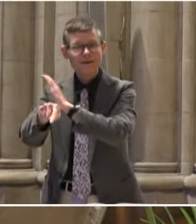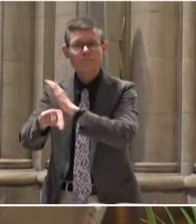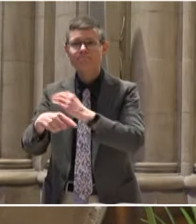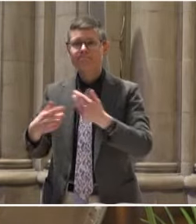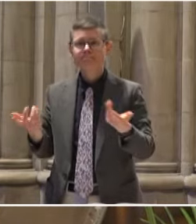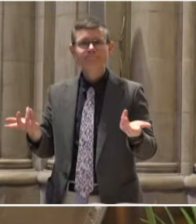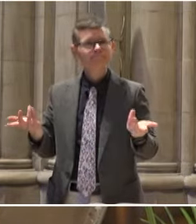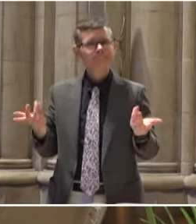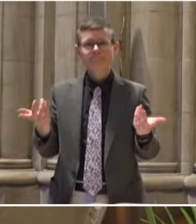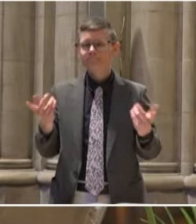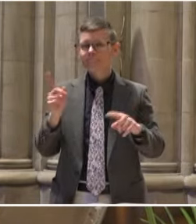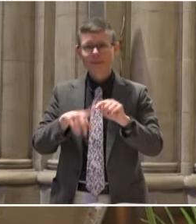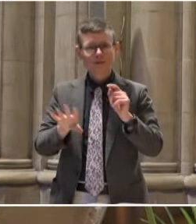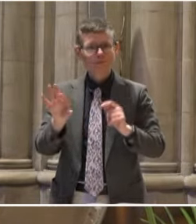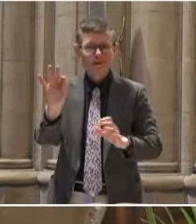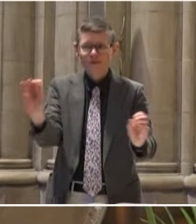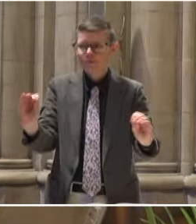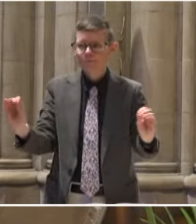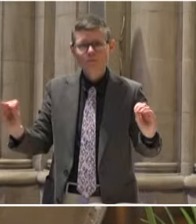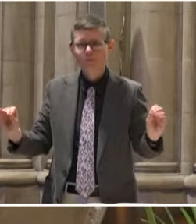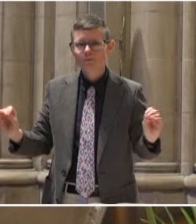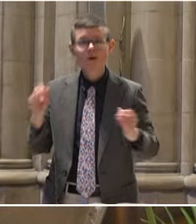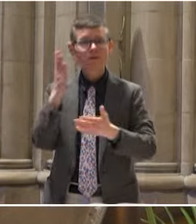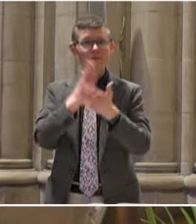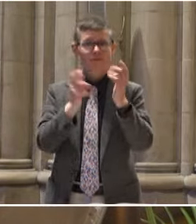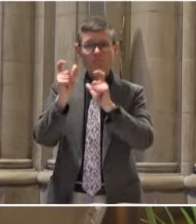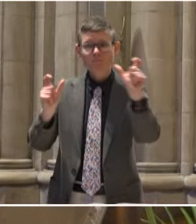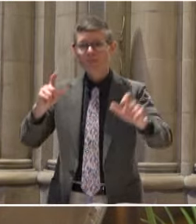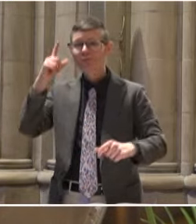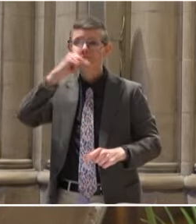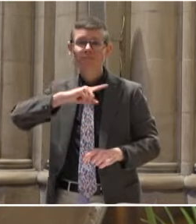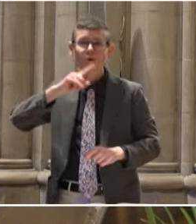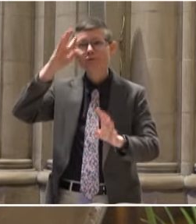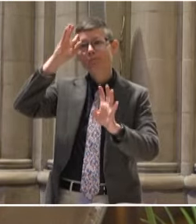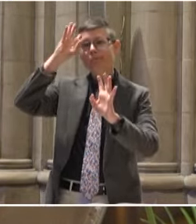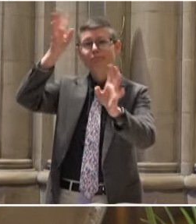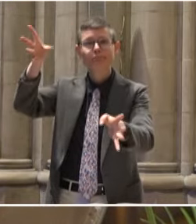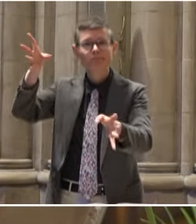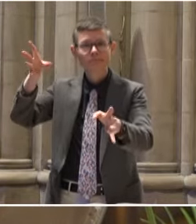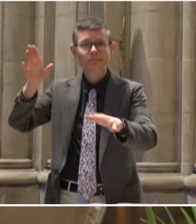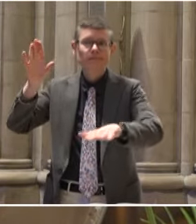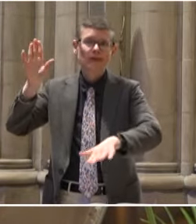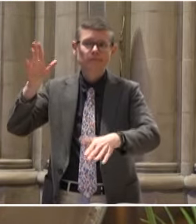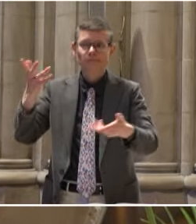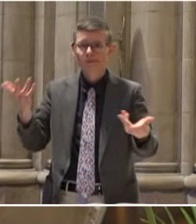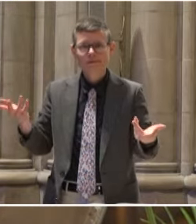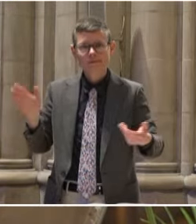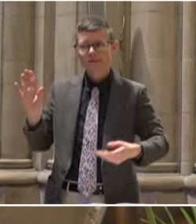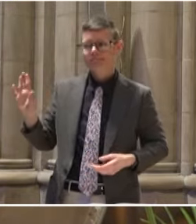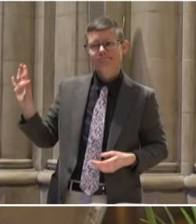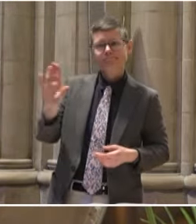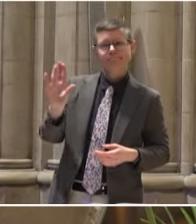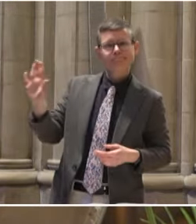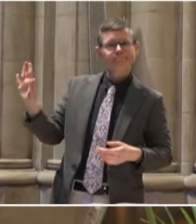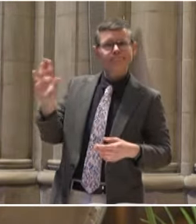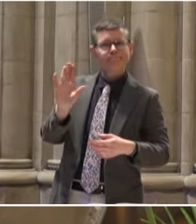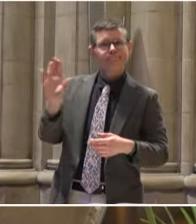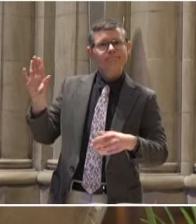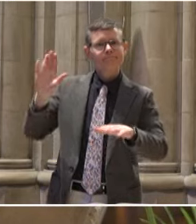none, for many gave false testimony against him, and their testimony did